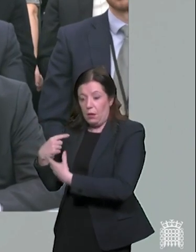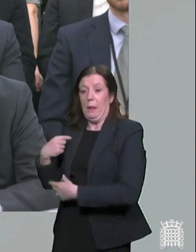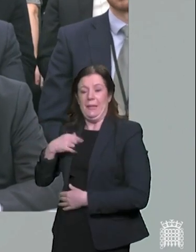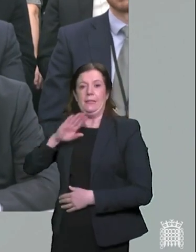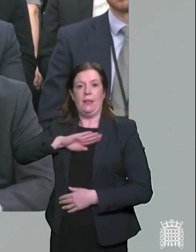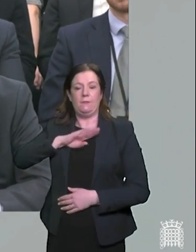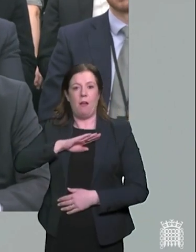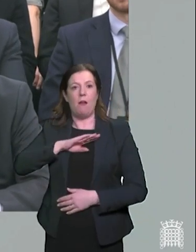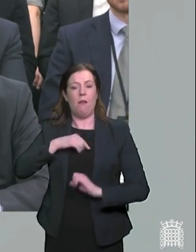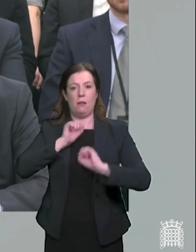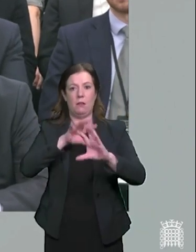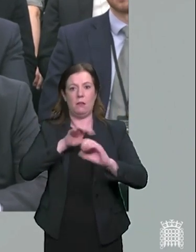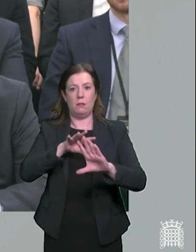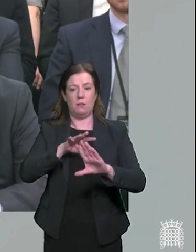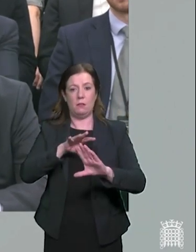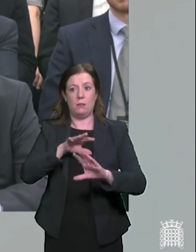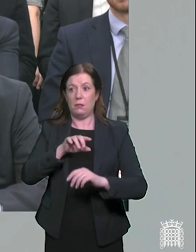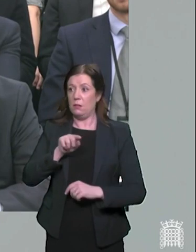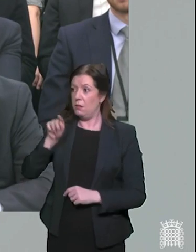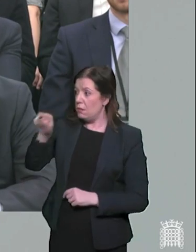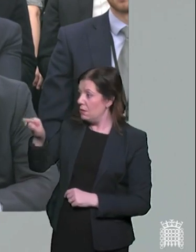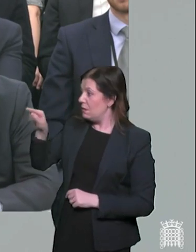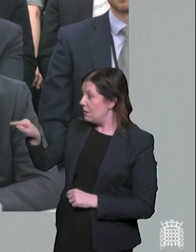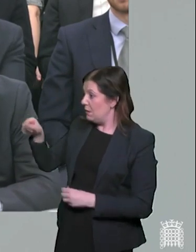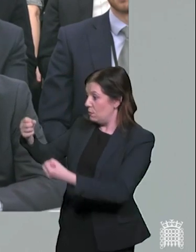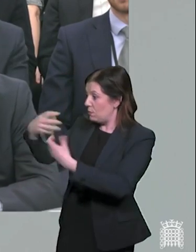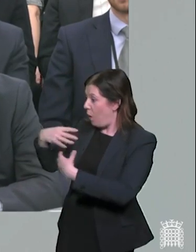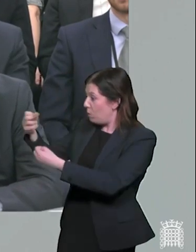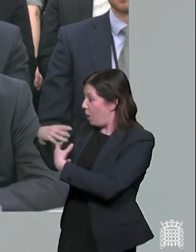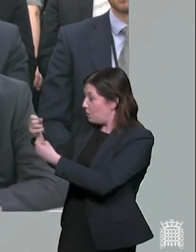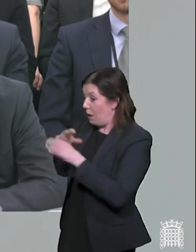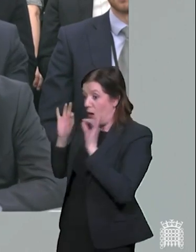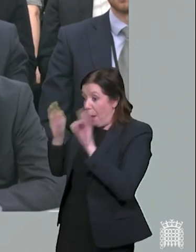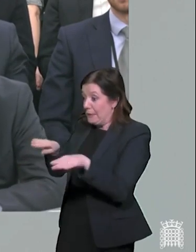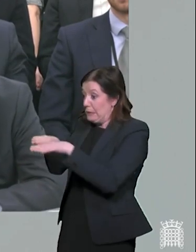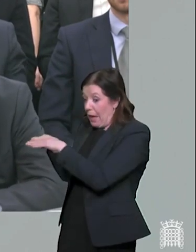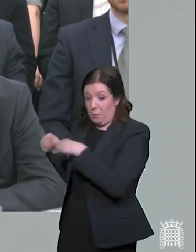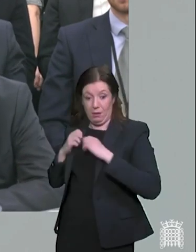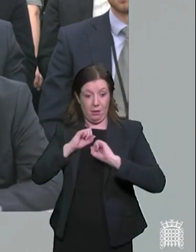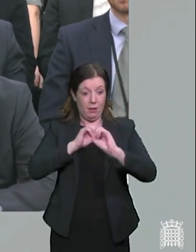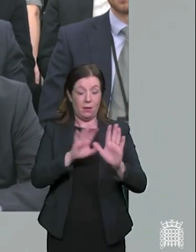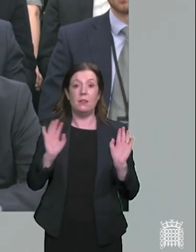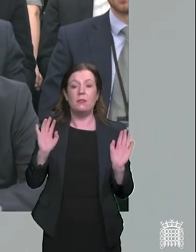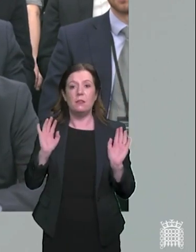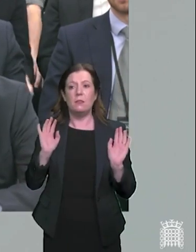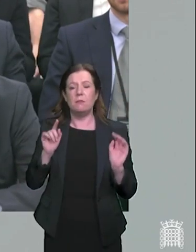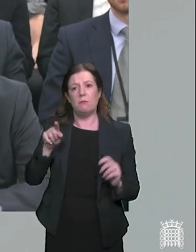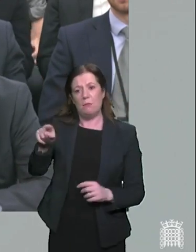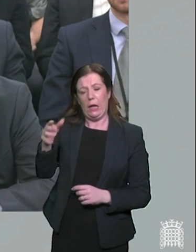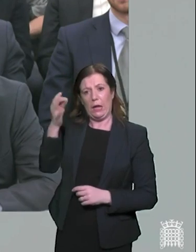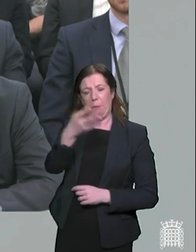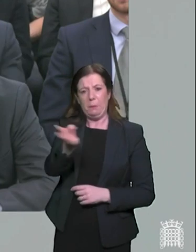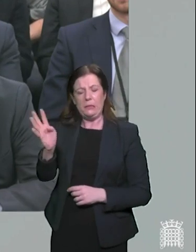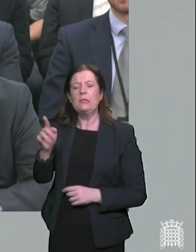one person. My statement was entirely accurate. The committee criticises the fact that I had not received assurances